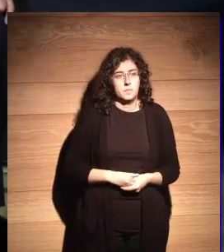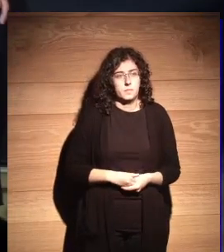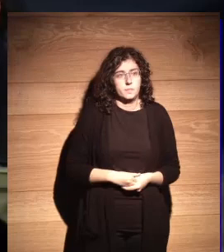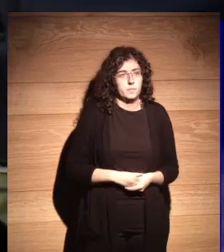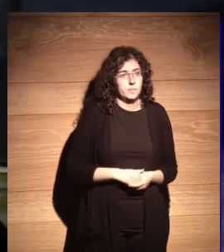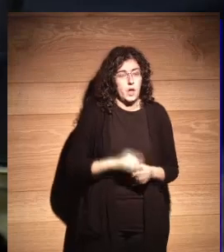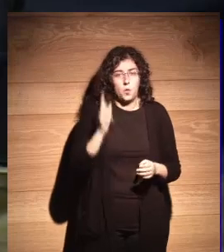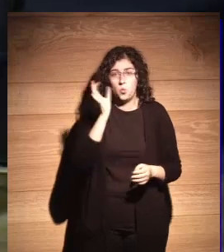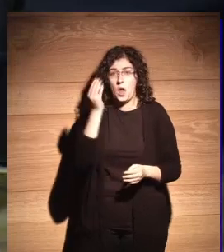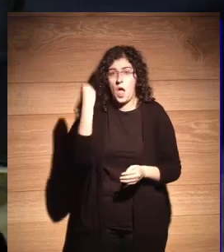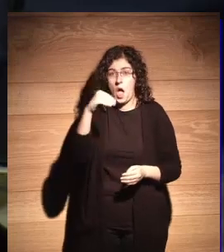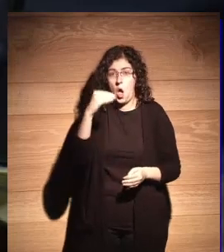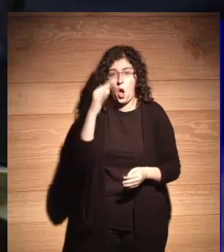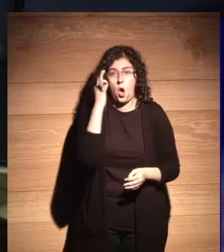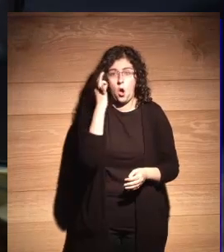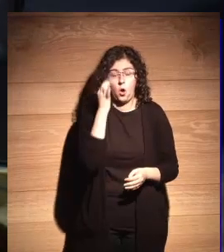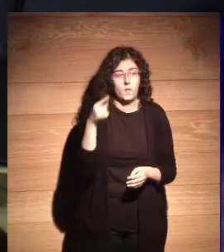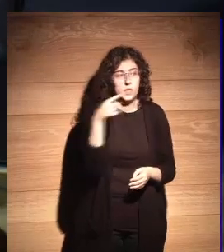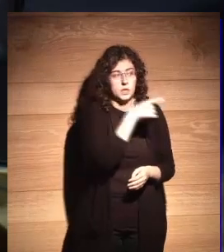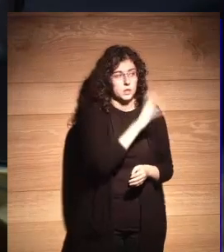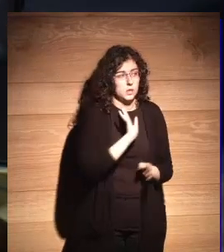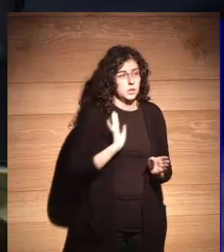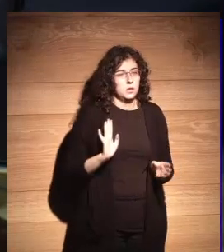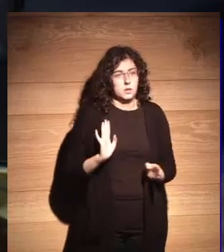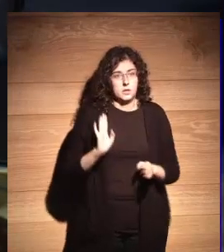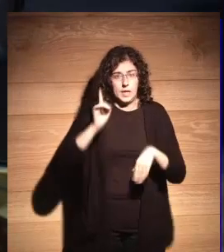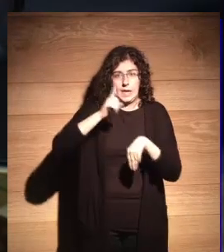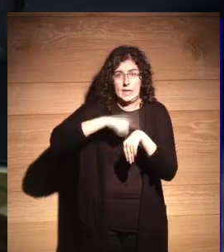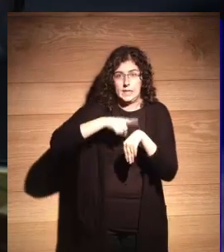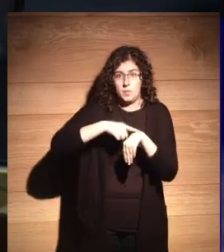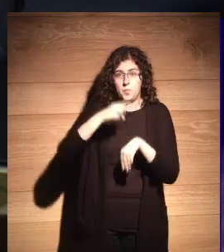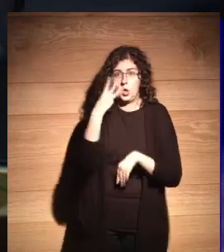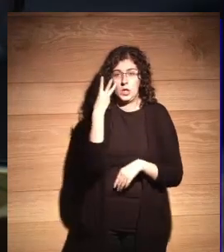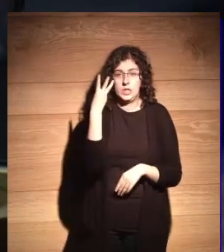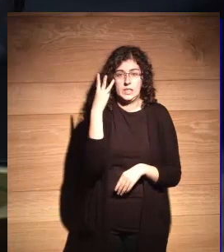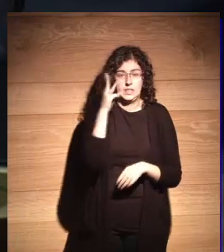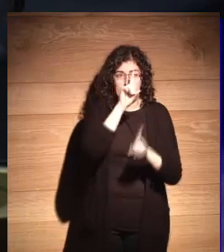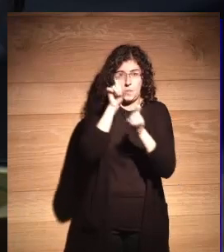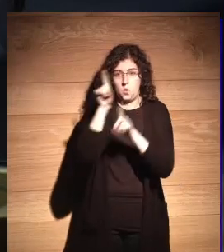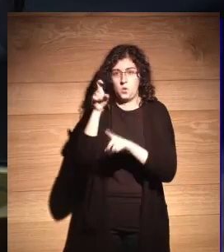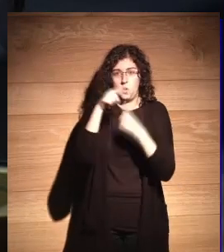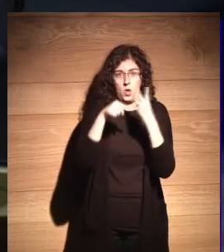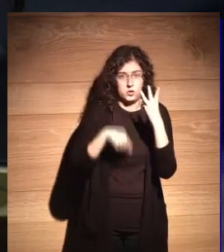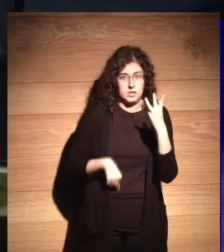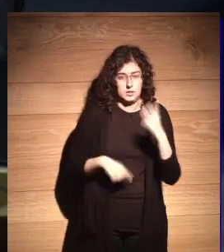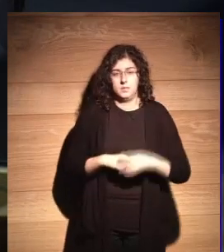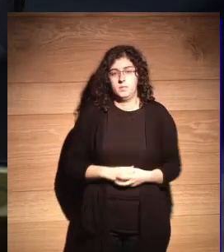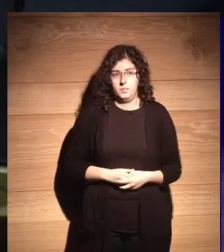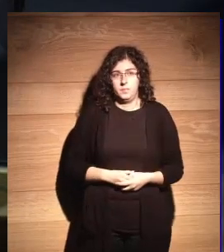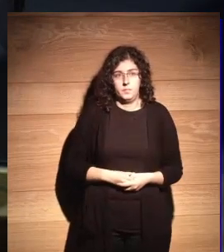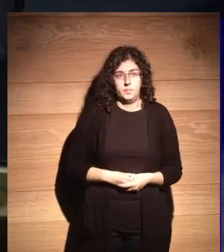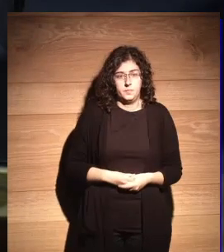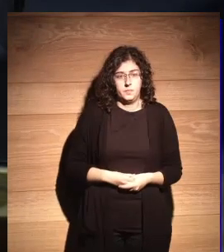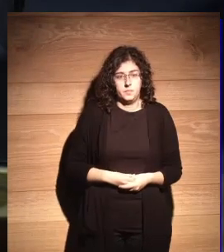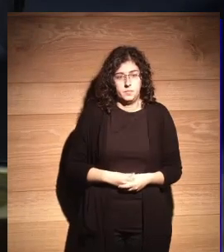Oh, okay. So we have 3. Okay, 1, 2, 3. Good. Empiezo yo.